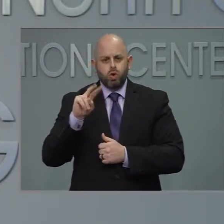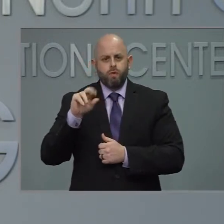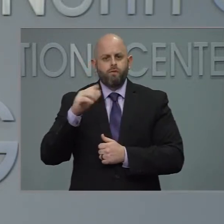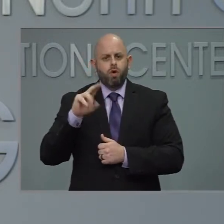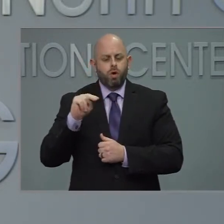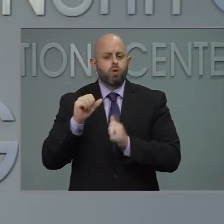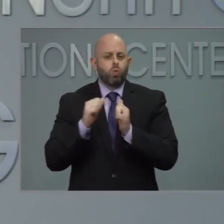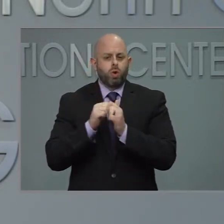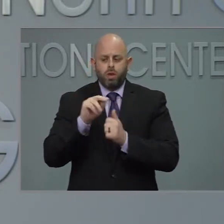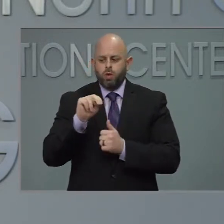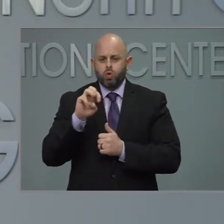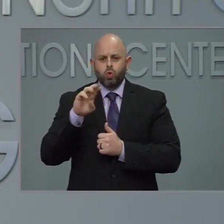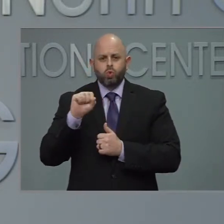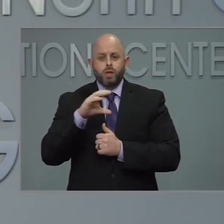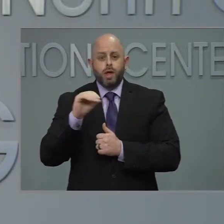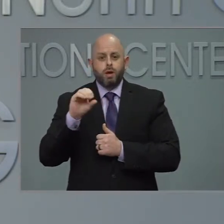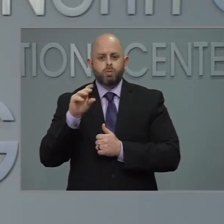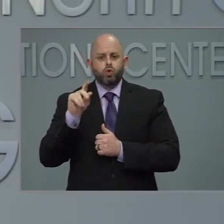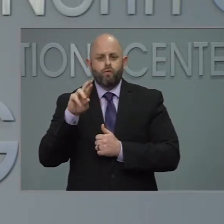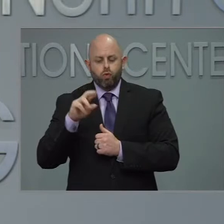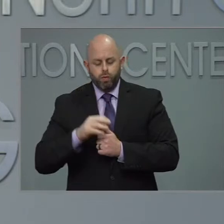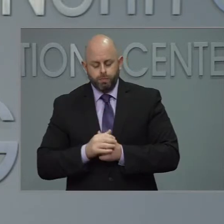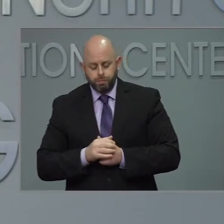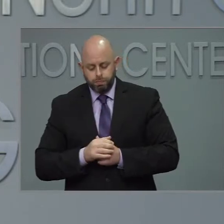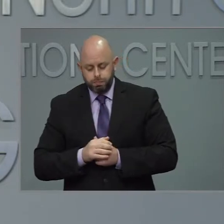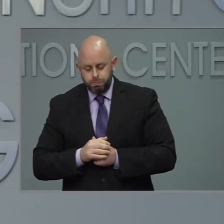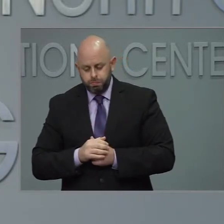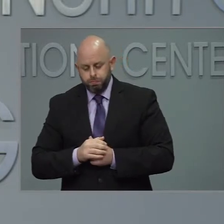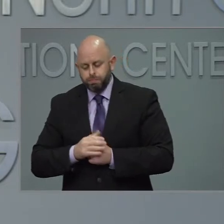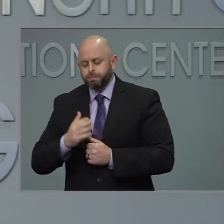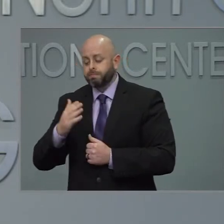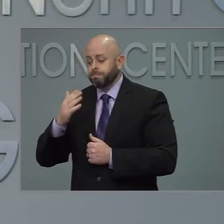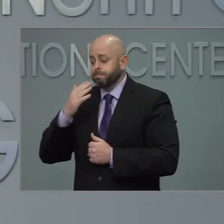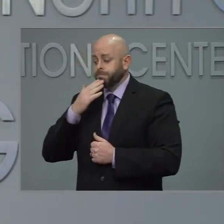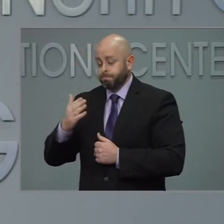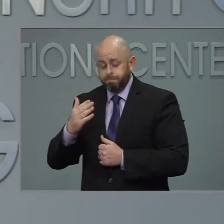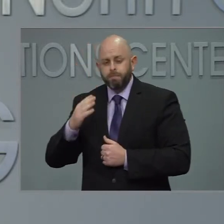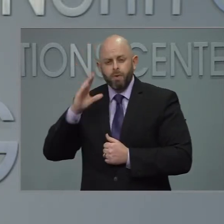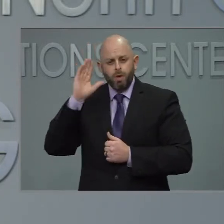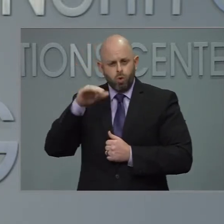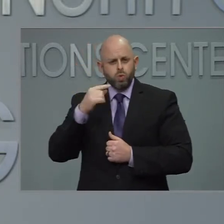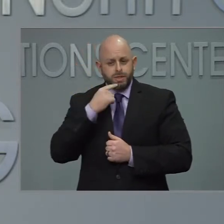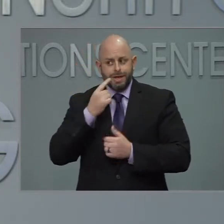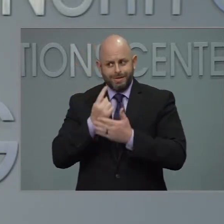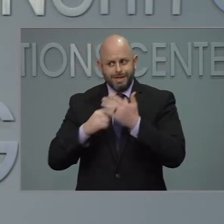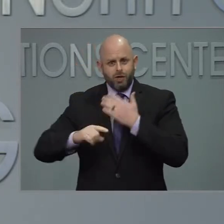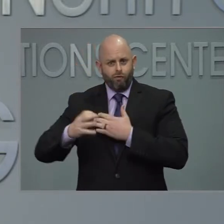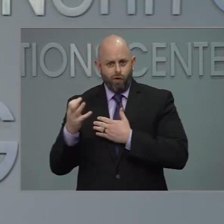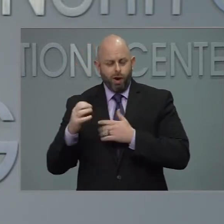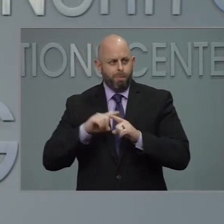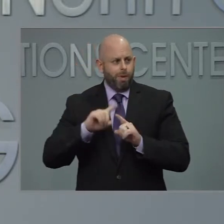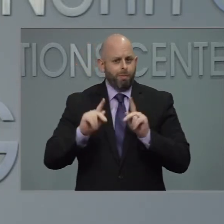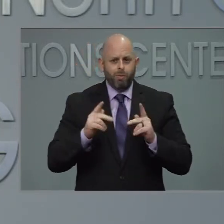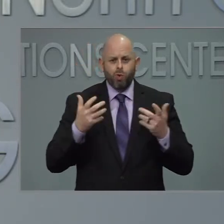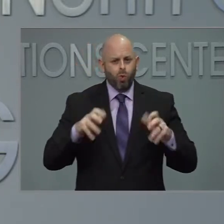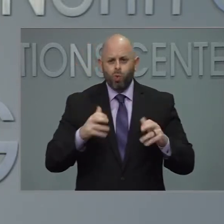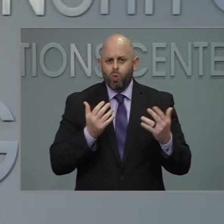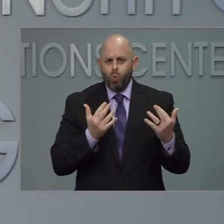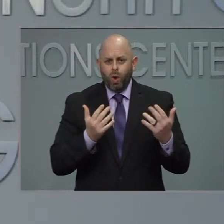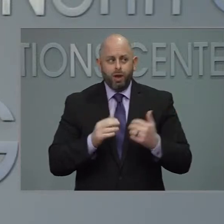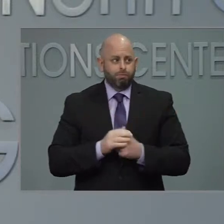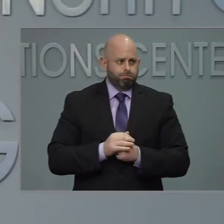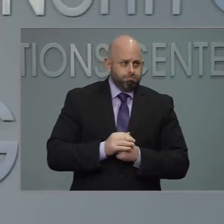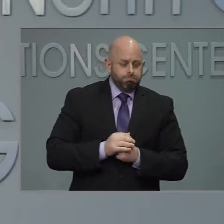Thanks for the follow-up. And I know you just said next Friday, but people are asking ahead of time. It's a week and a half until Passover and